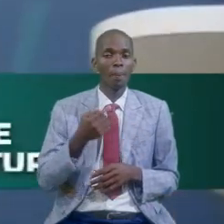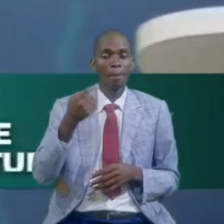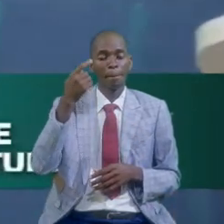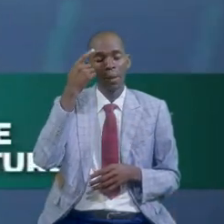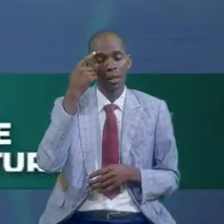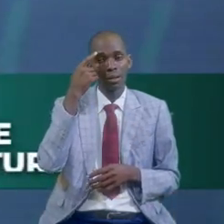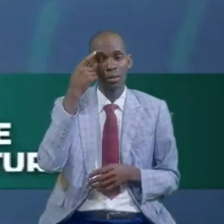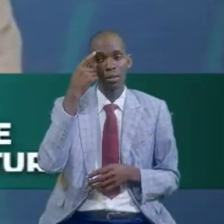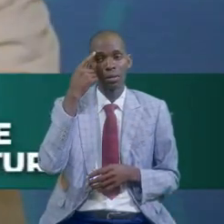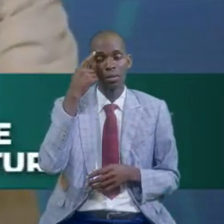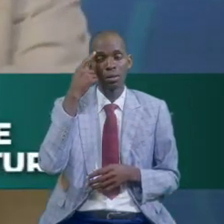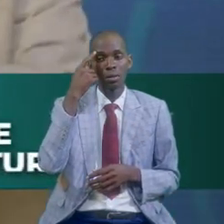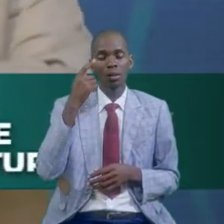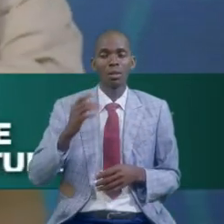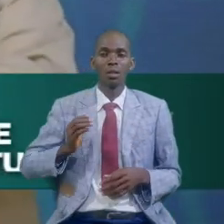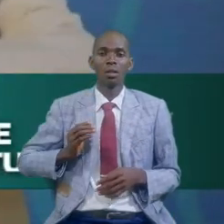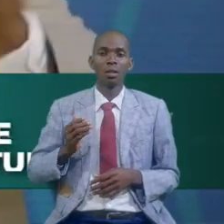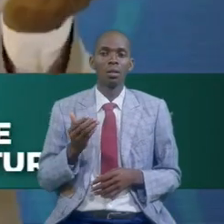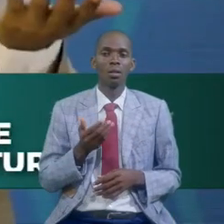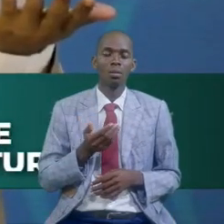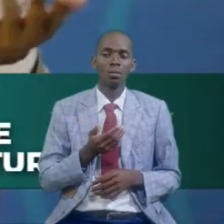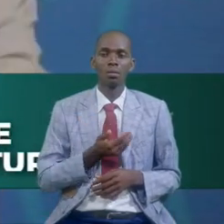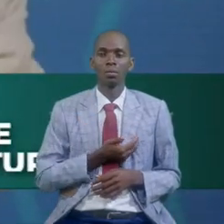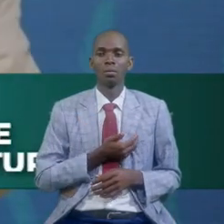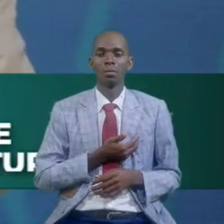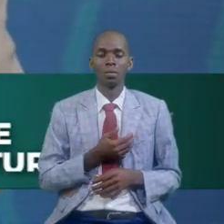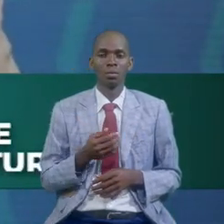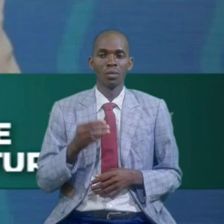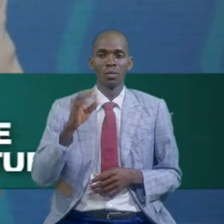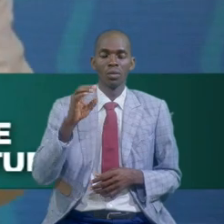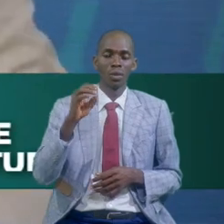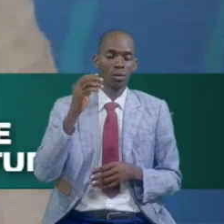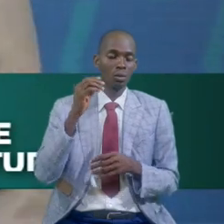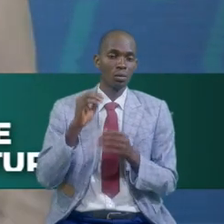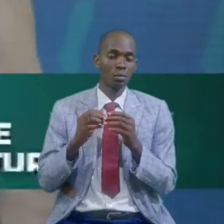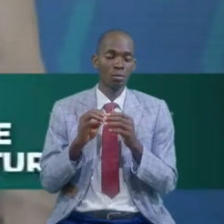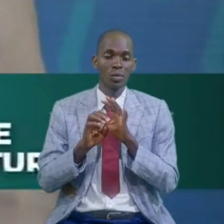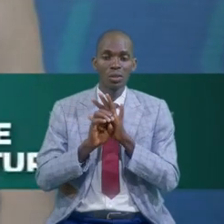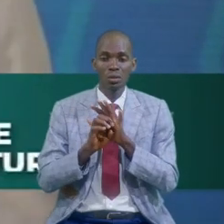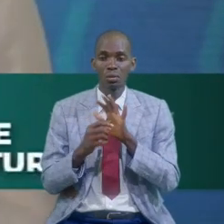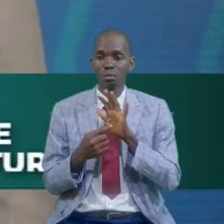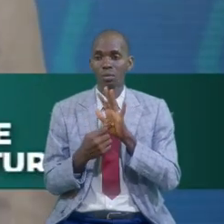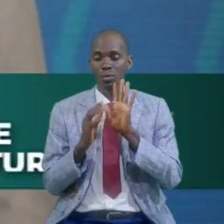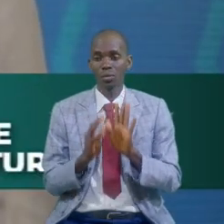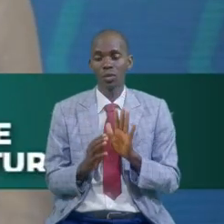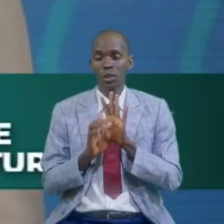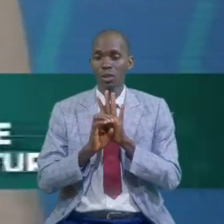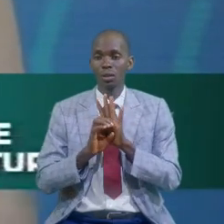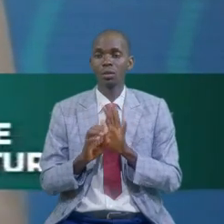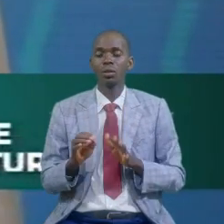Elijah, our model, Elijah, our minister, Elijah, is about to go